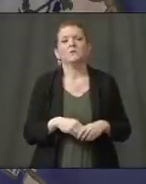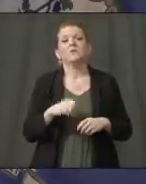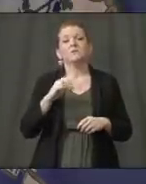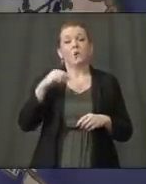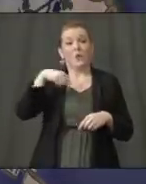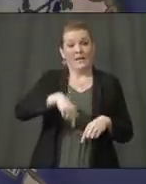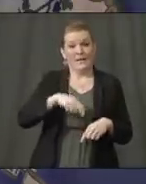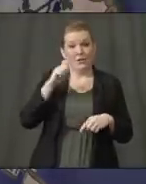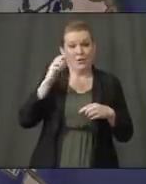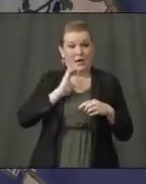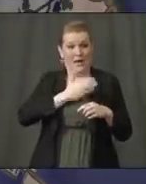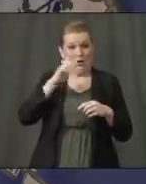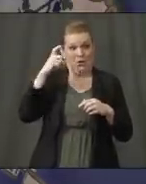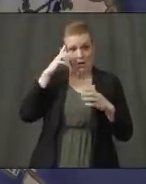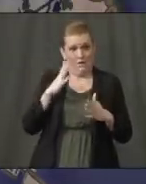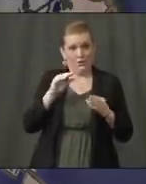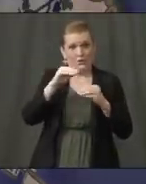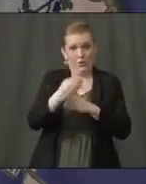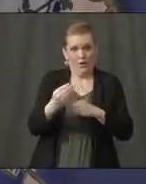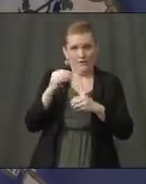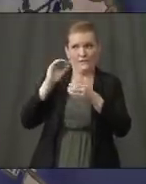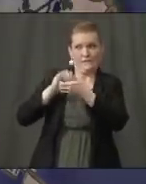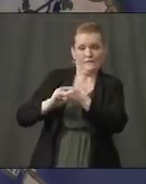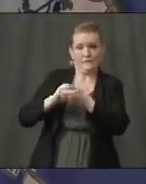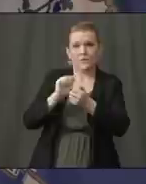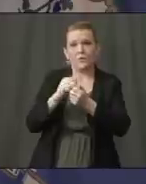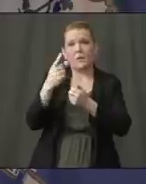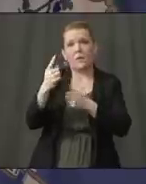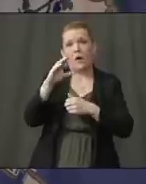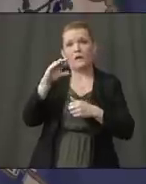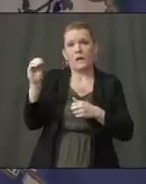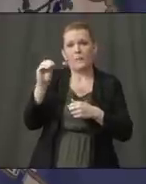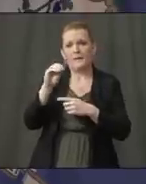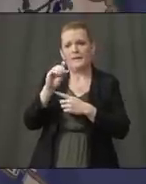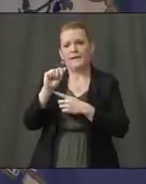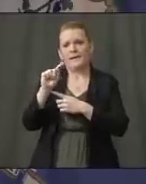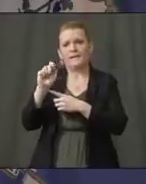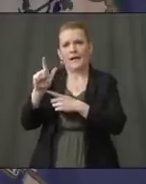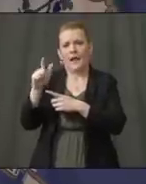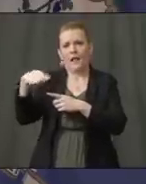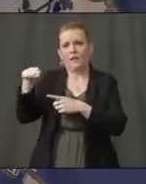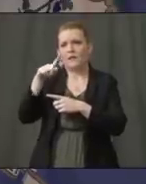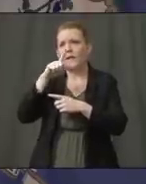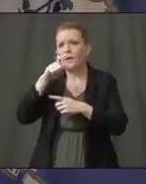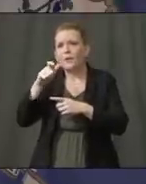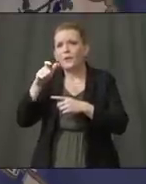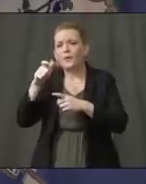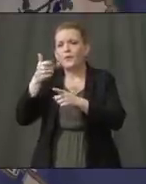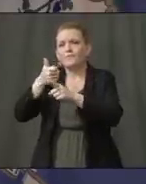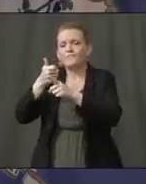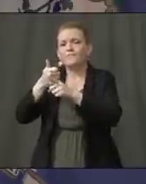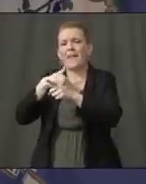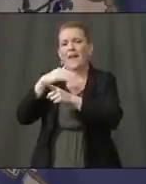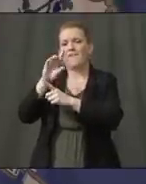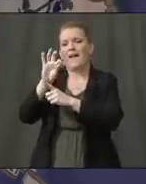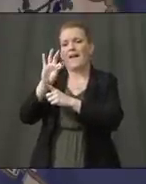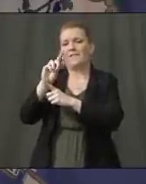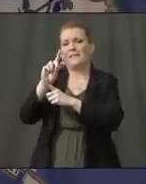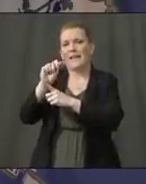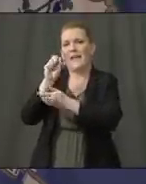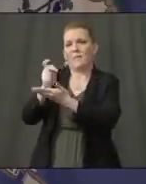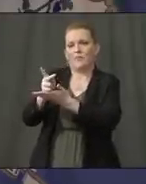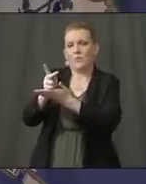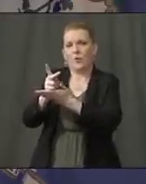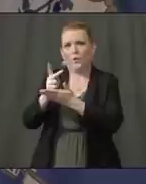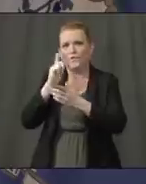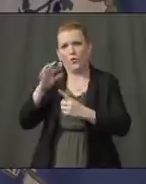Battelle, which has the only FDA-approved sanitizing, recycling equipment out there.